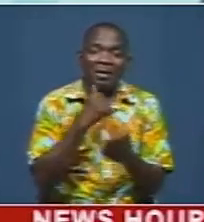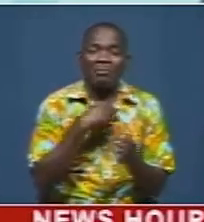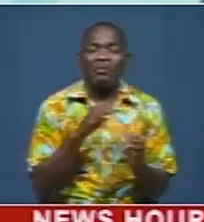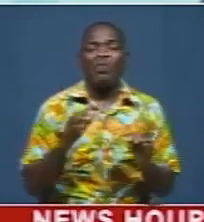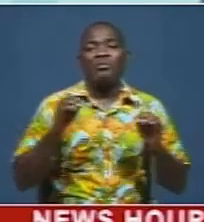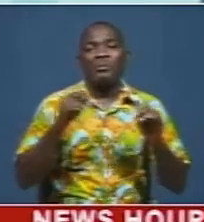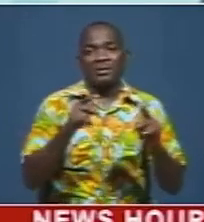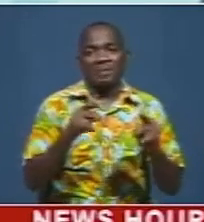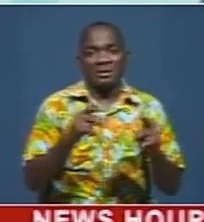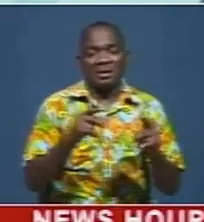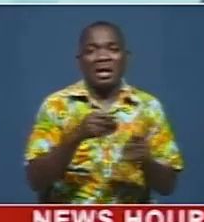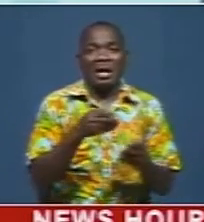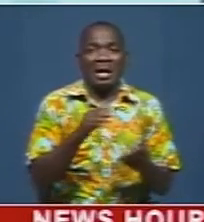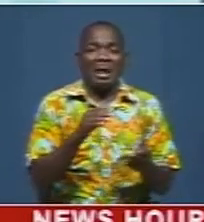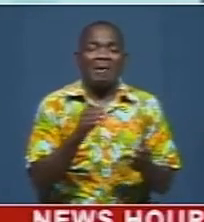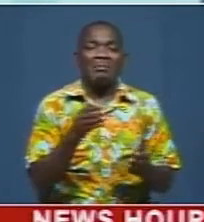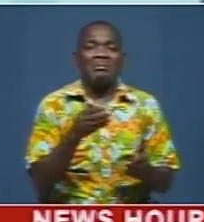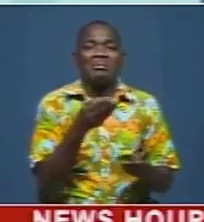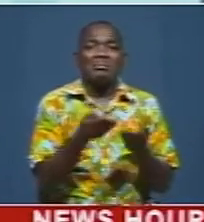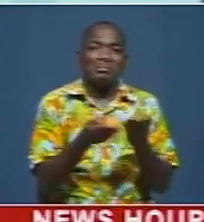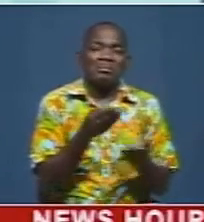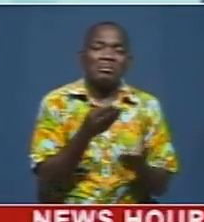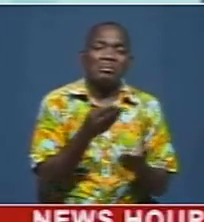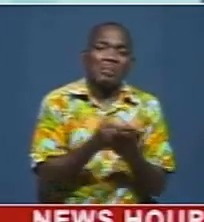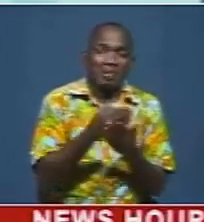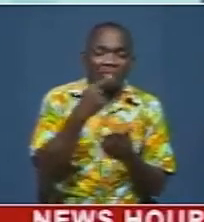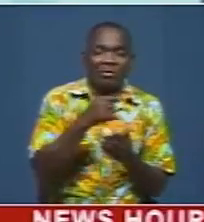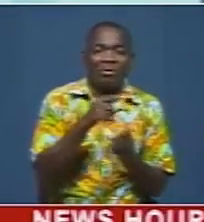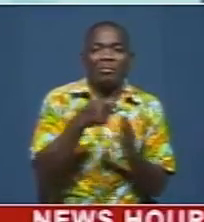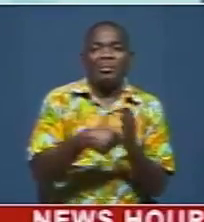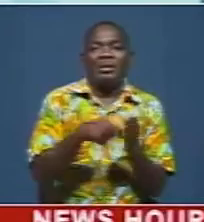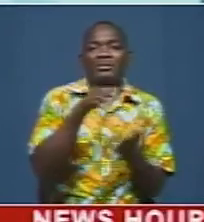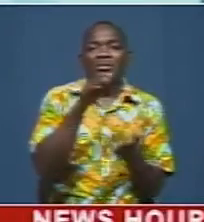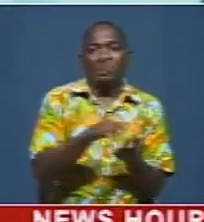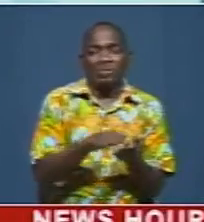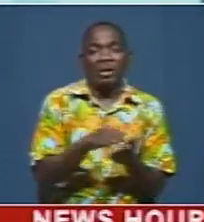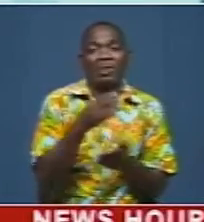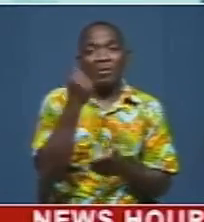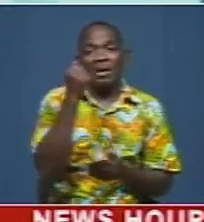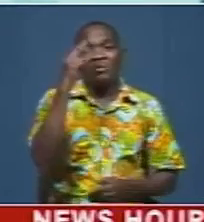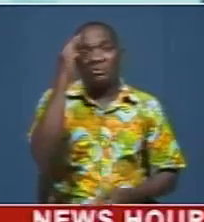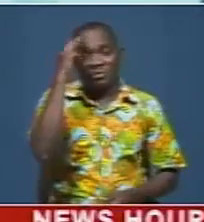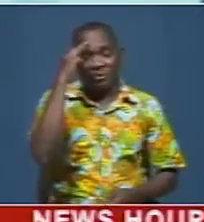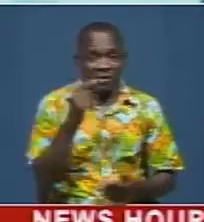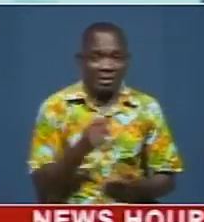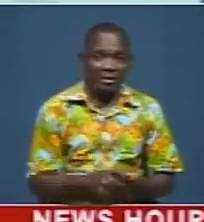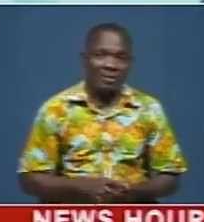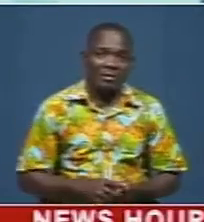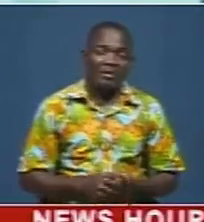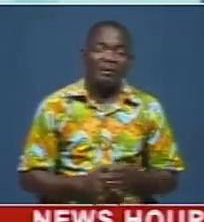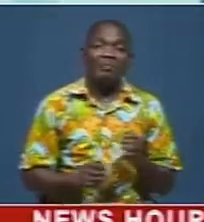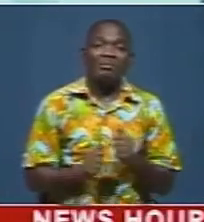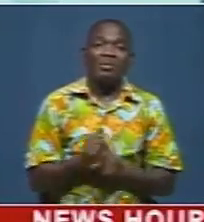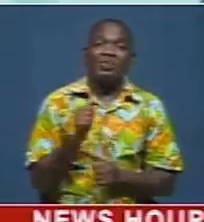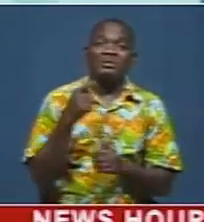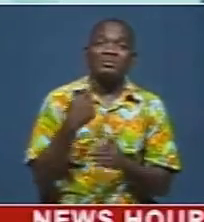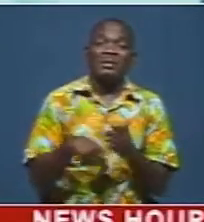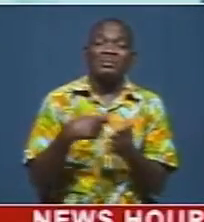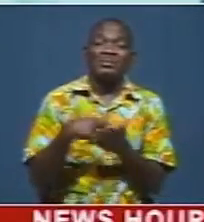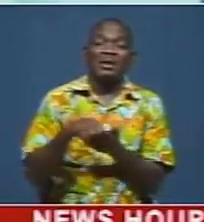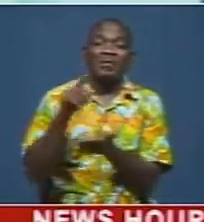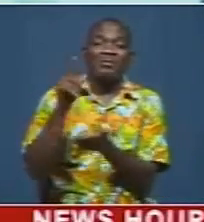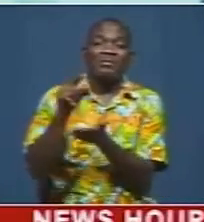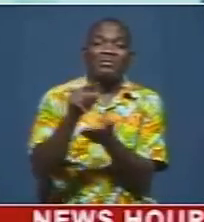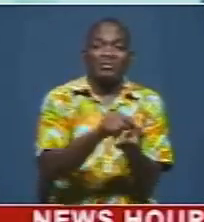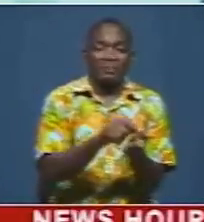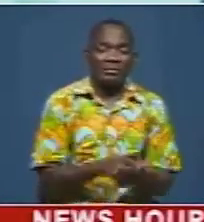for lower prices. So it is basically caused by excess of supply over demand. That has actually pushed most of the prices down, like what